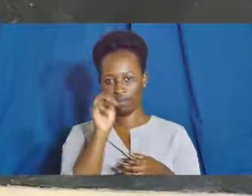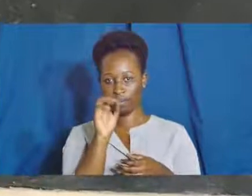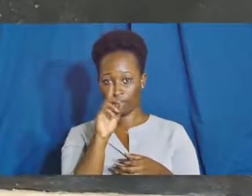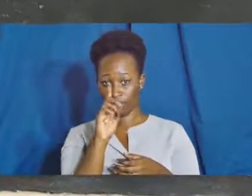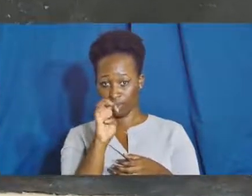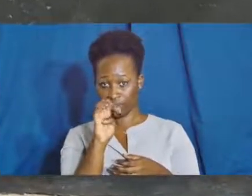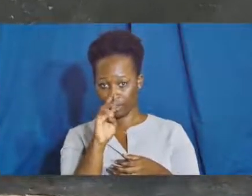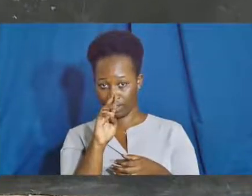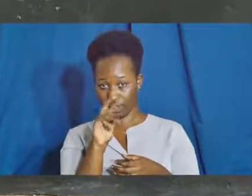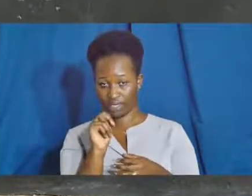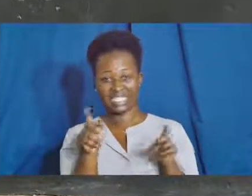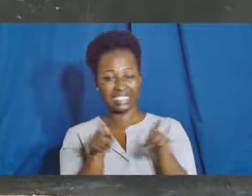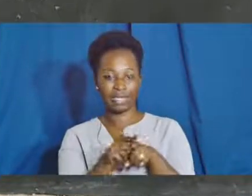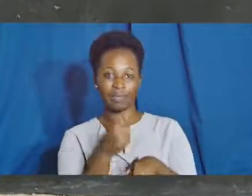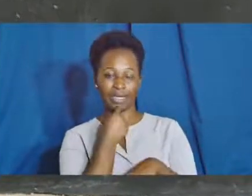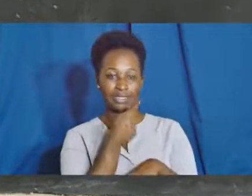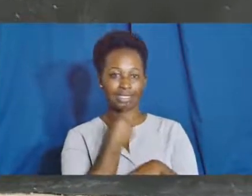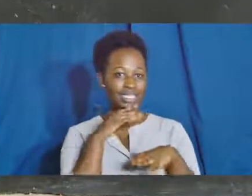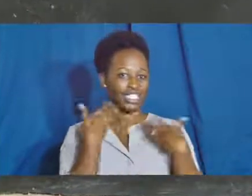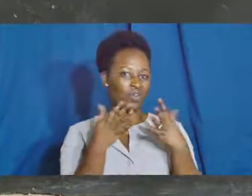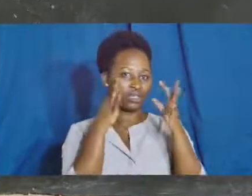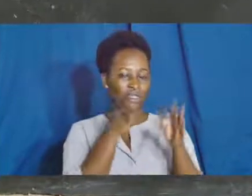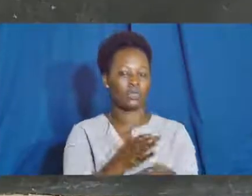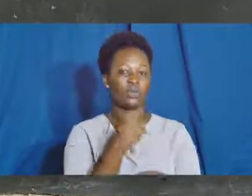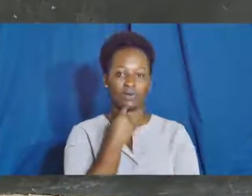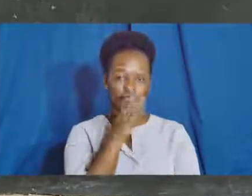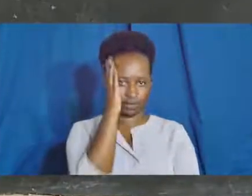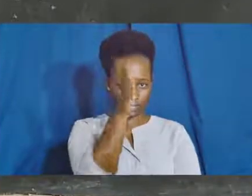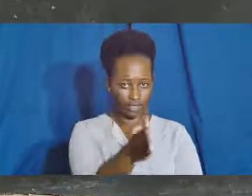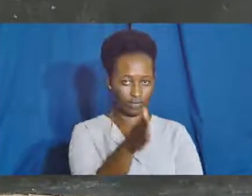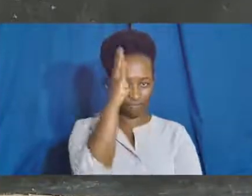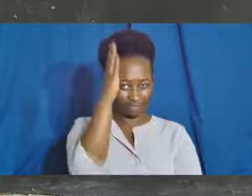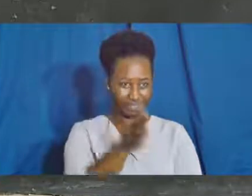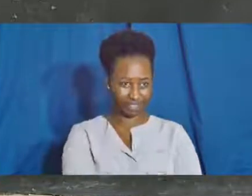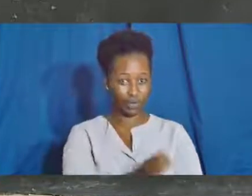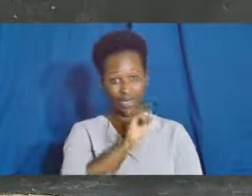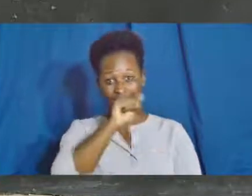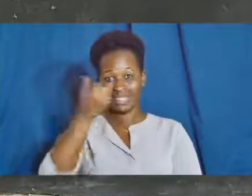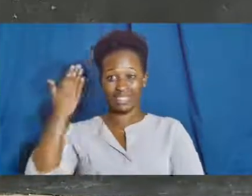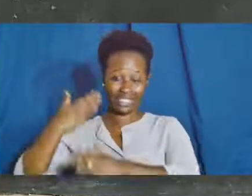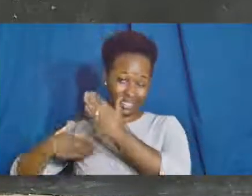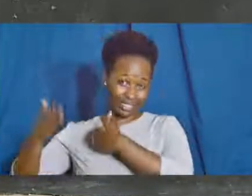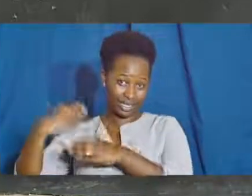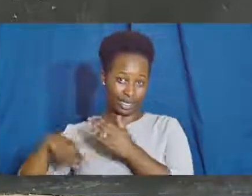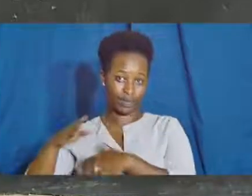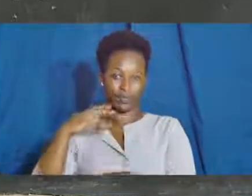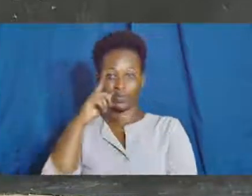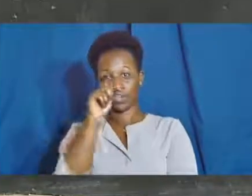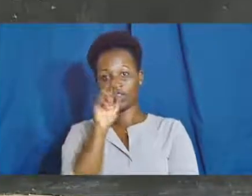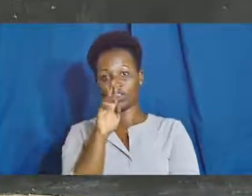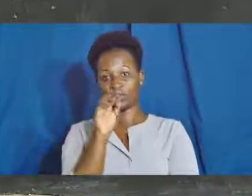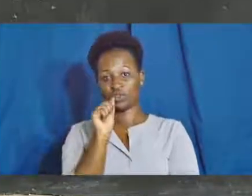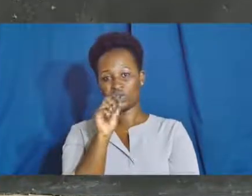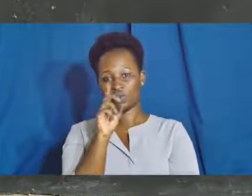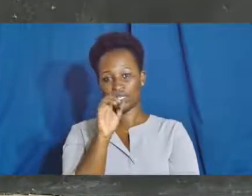the narrative format or the vertical format. And we have the traditional format, which is the horizontal format. But for this